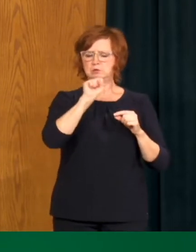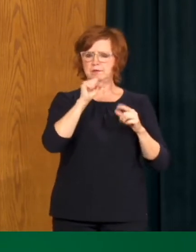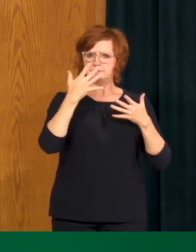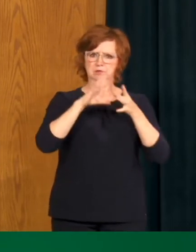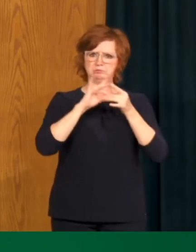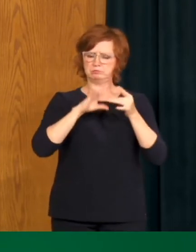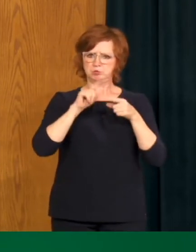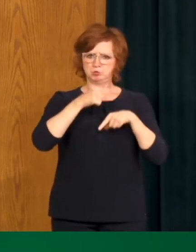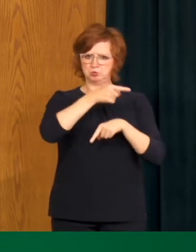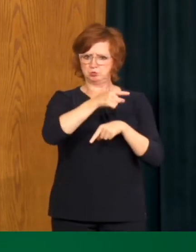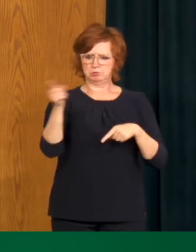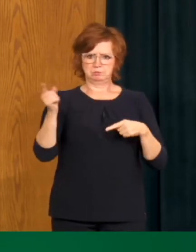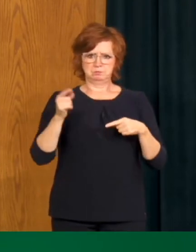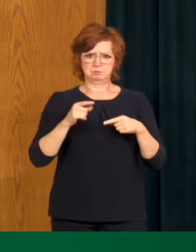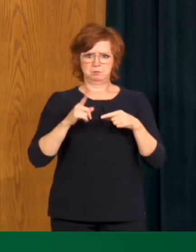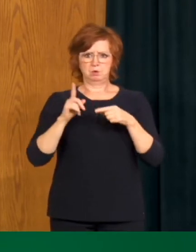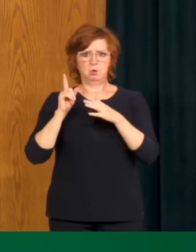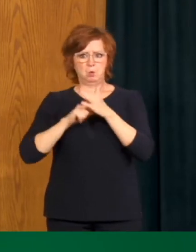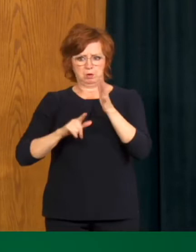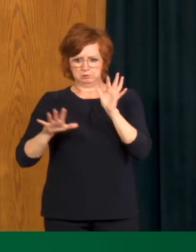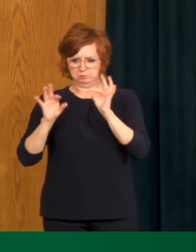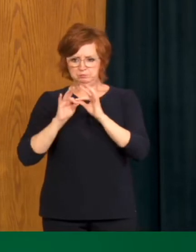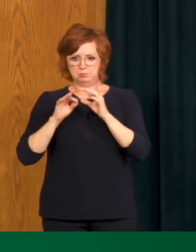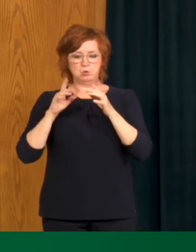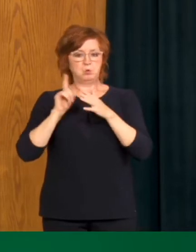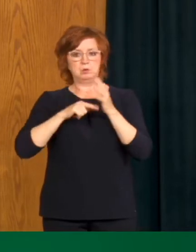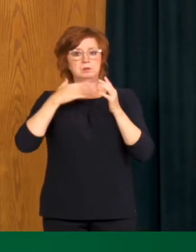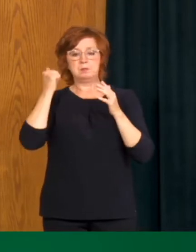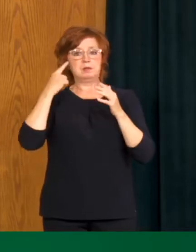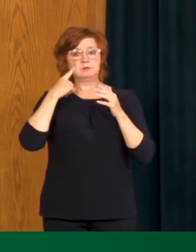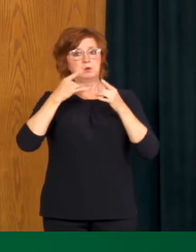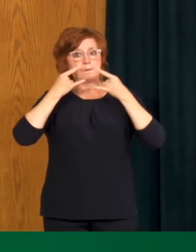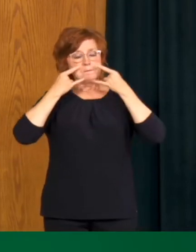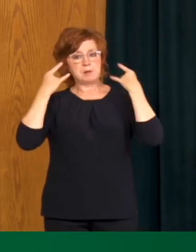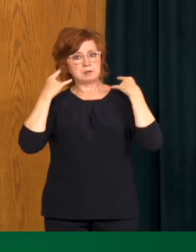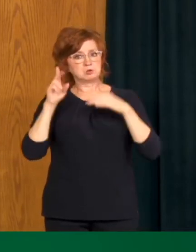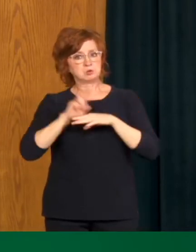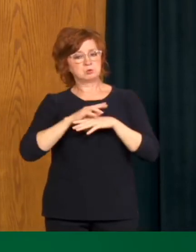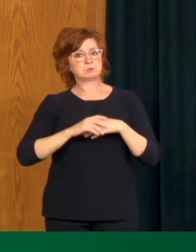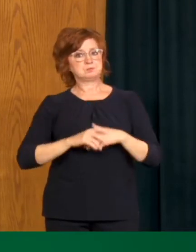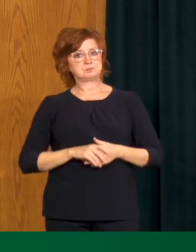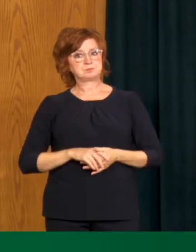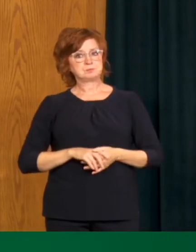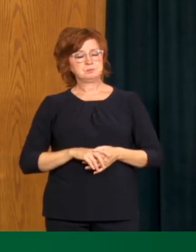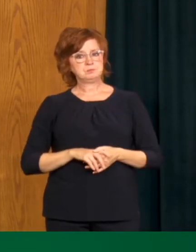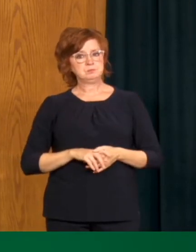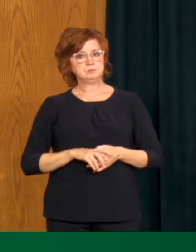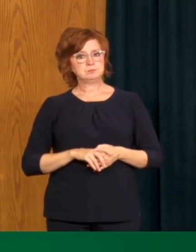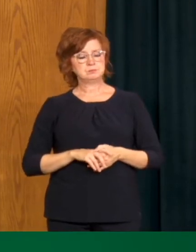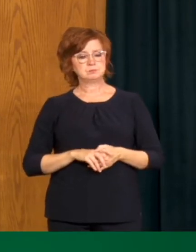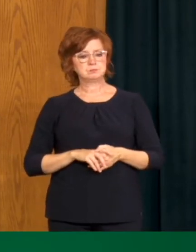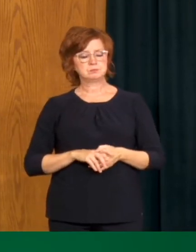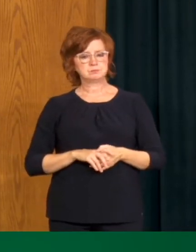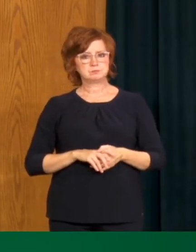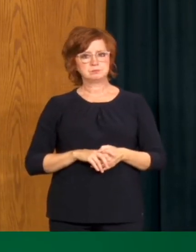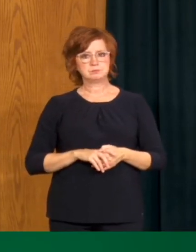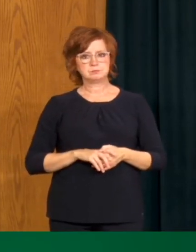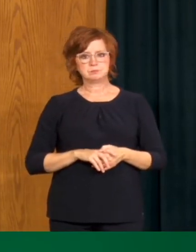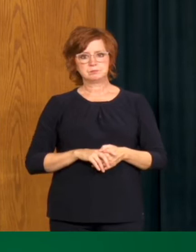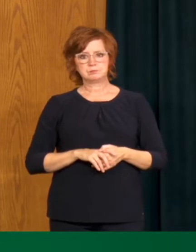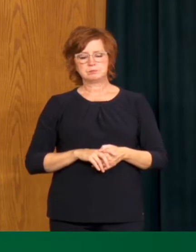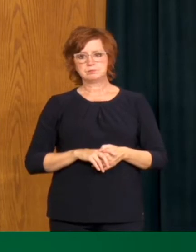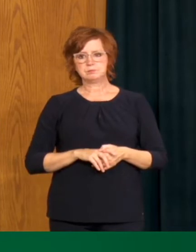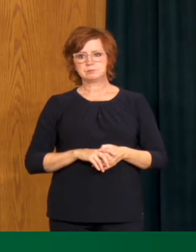mask would be of the best benefit. As we continue